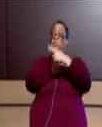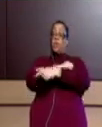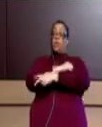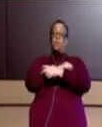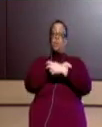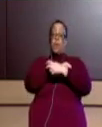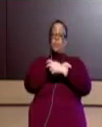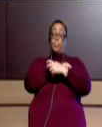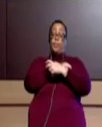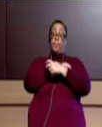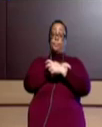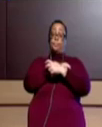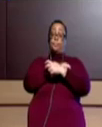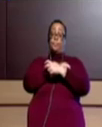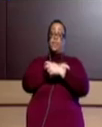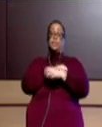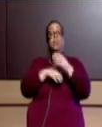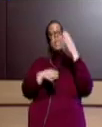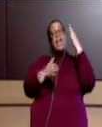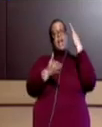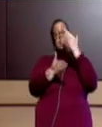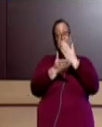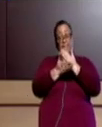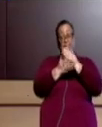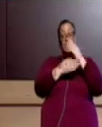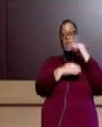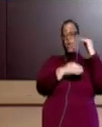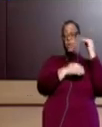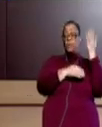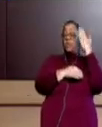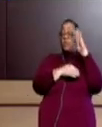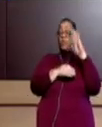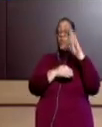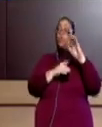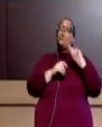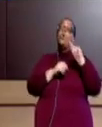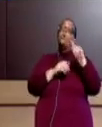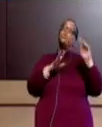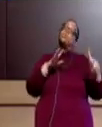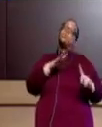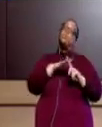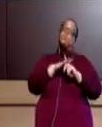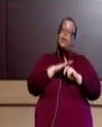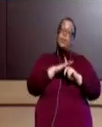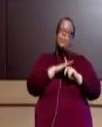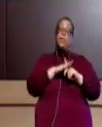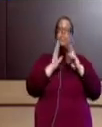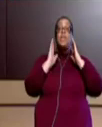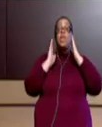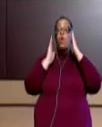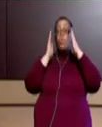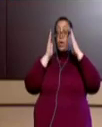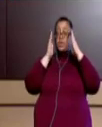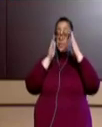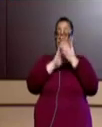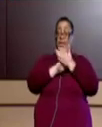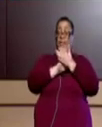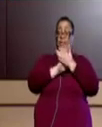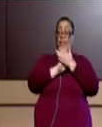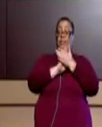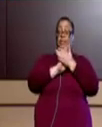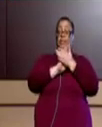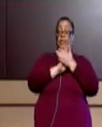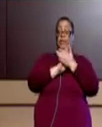They are sheltering in home because they don't know who's going to drive by. They are watching things. They are naturally suspicious of